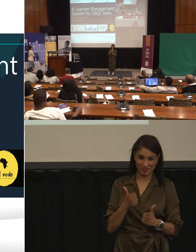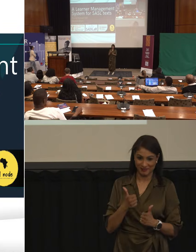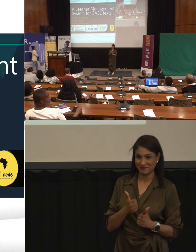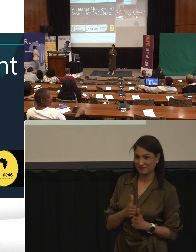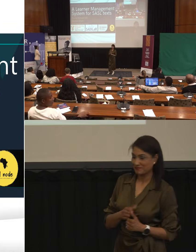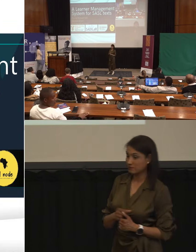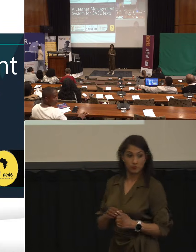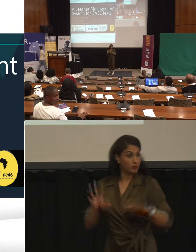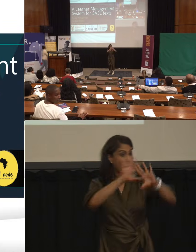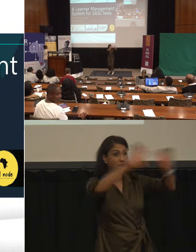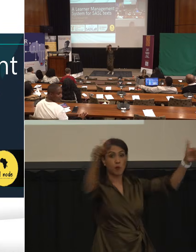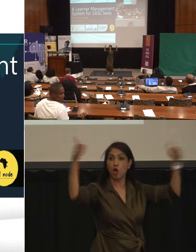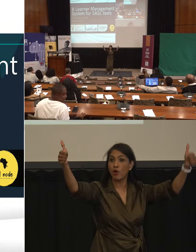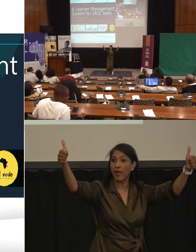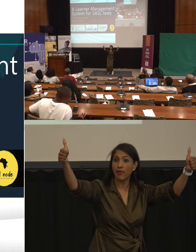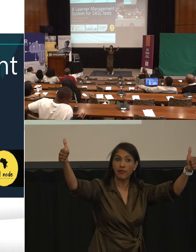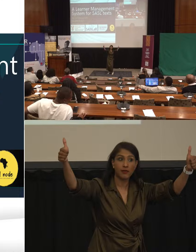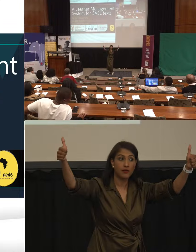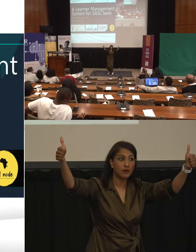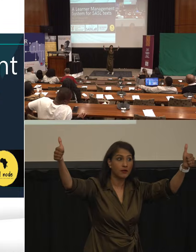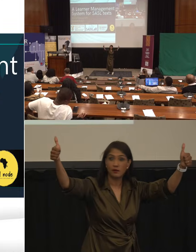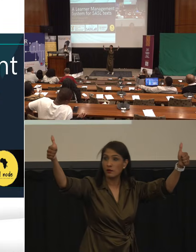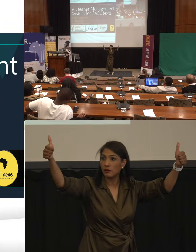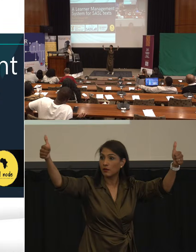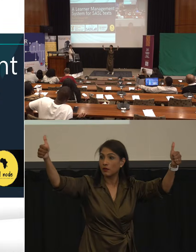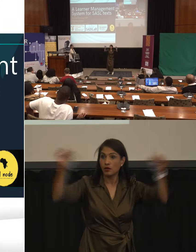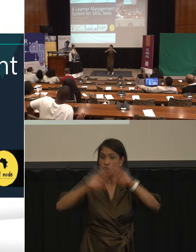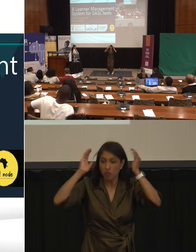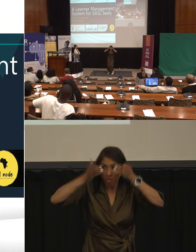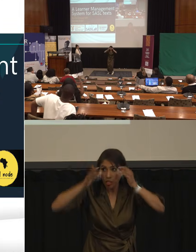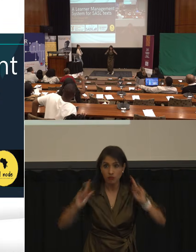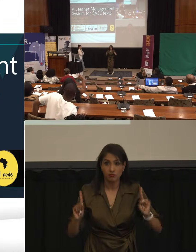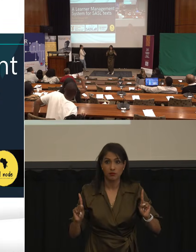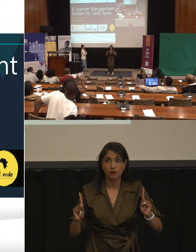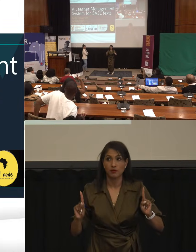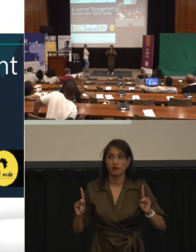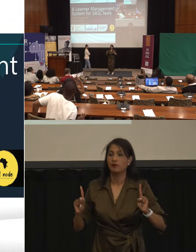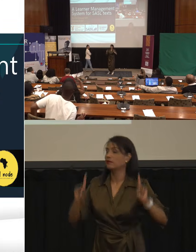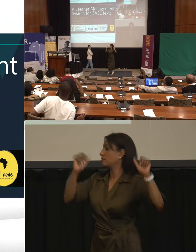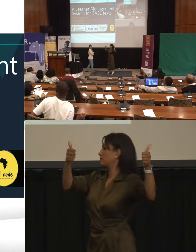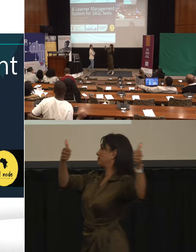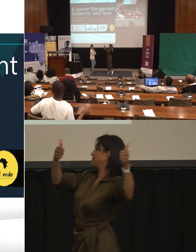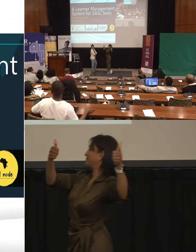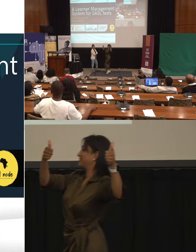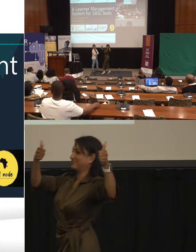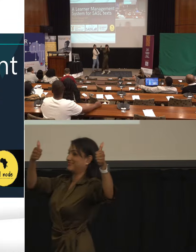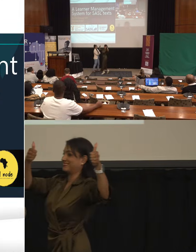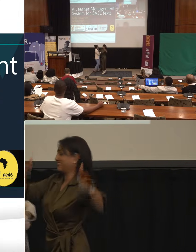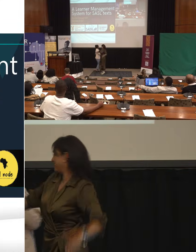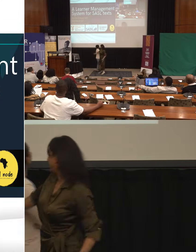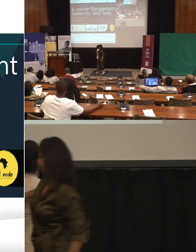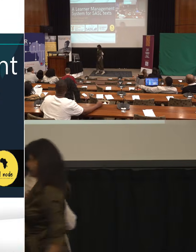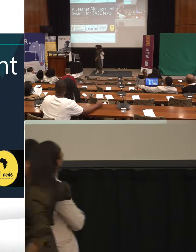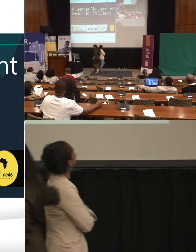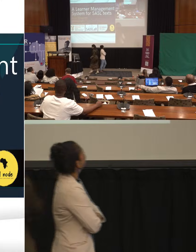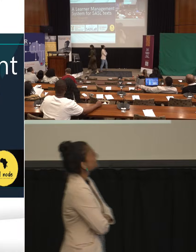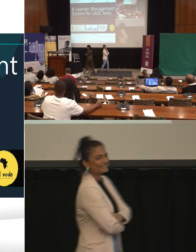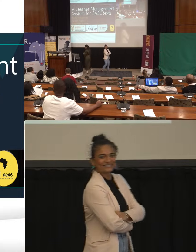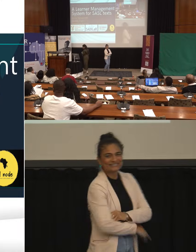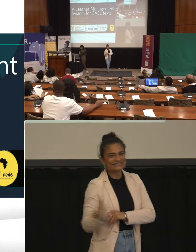with SADiLaR. Is everyone still okay? Not sleepy? Okay, that's good to